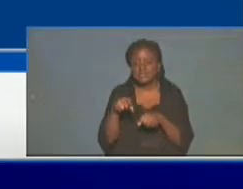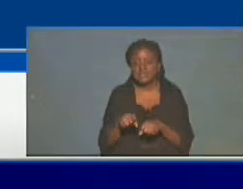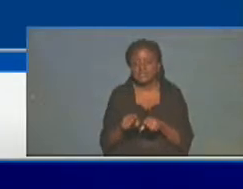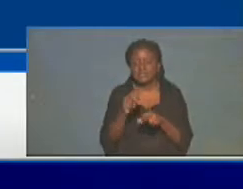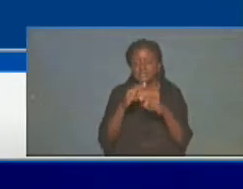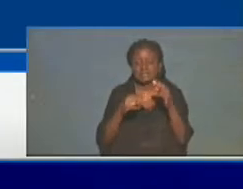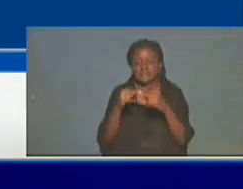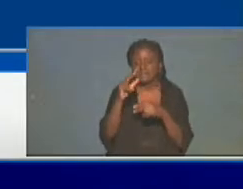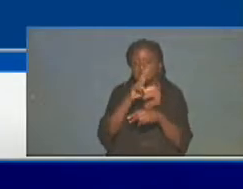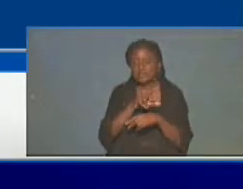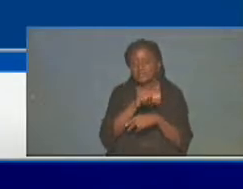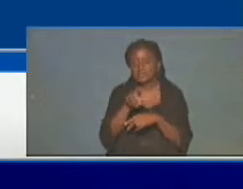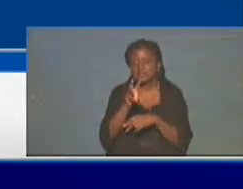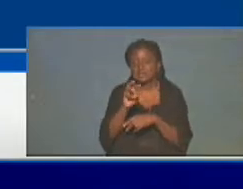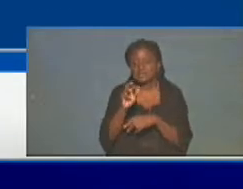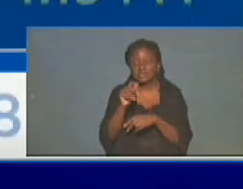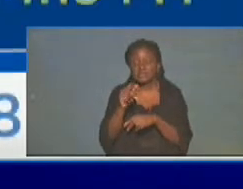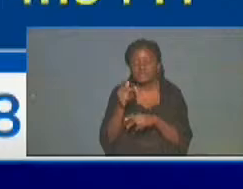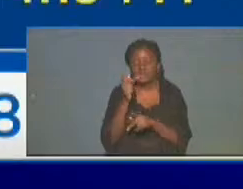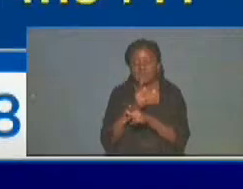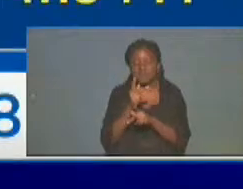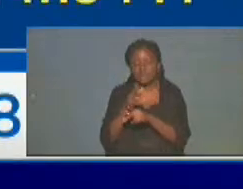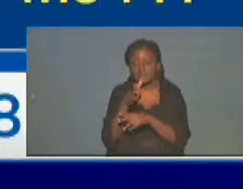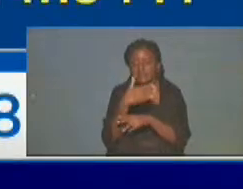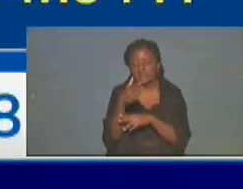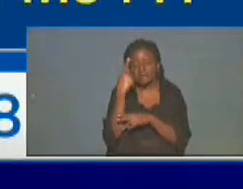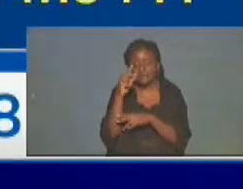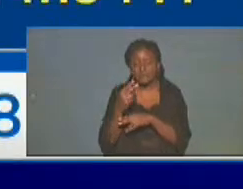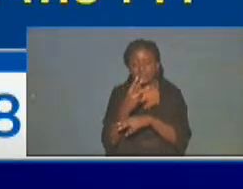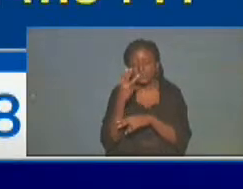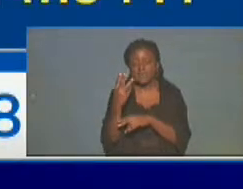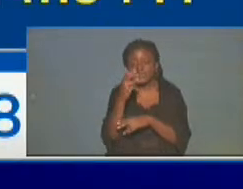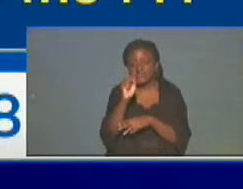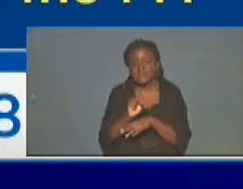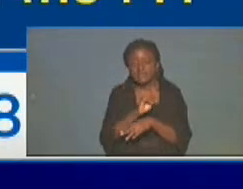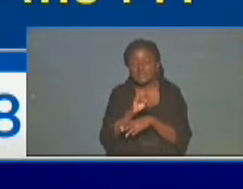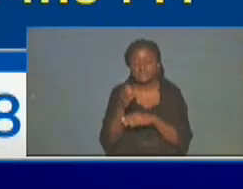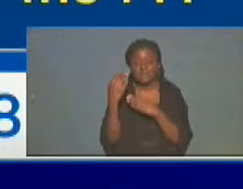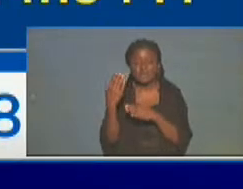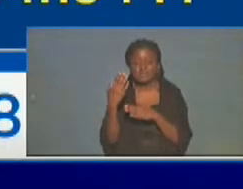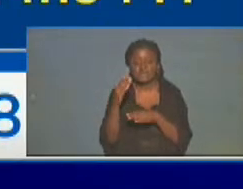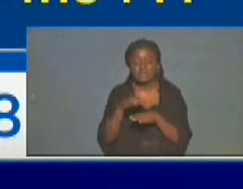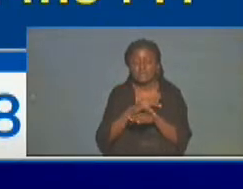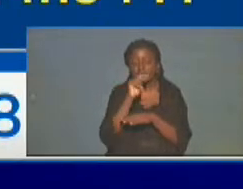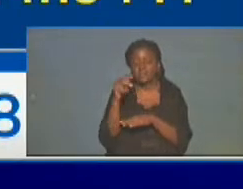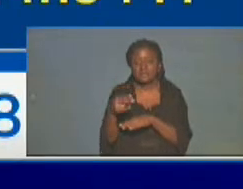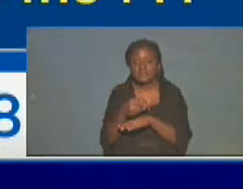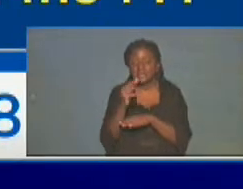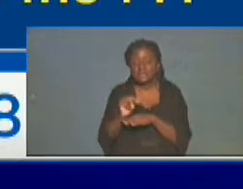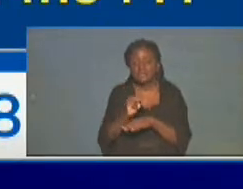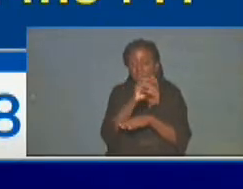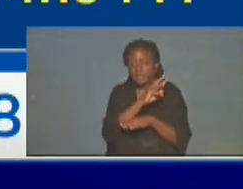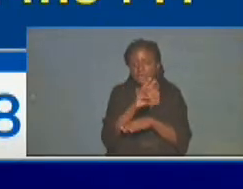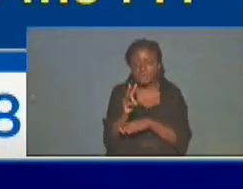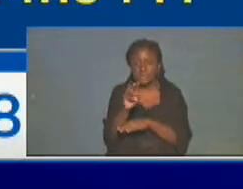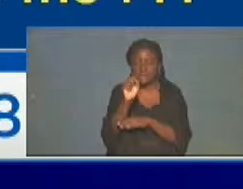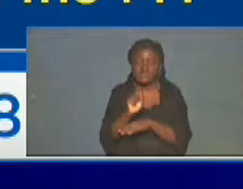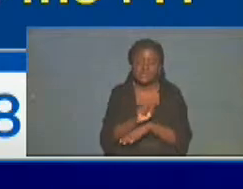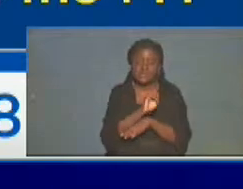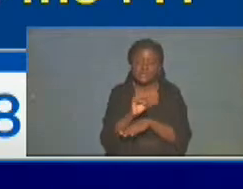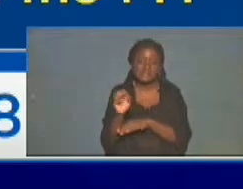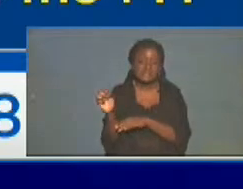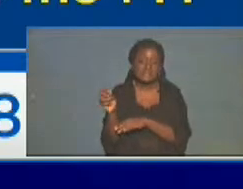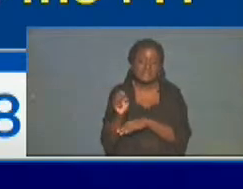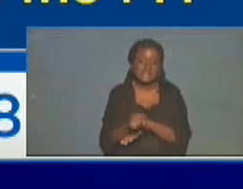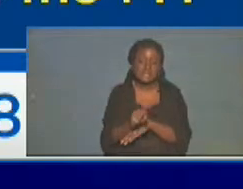post caution flags for the southeast Bahamas on Wednesday. And then as we roll into Thursday, in the northwestern parts of our country, southeast to south